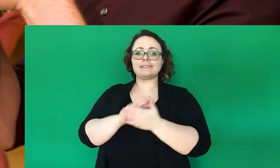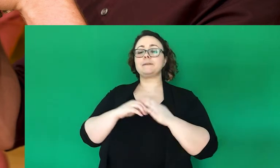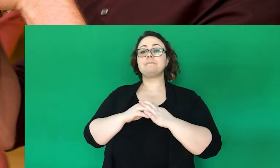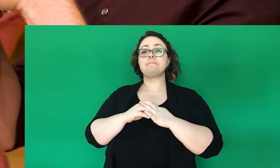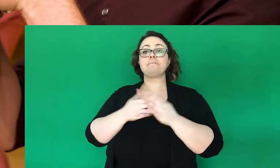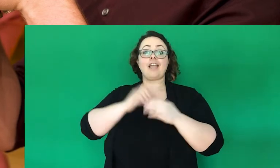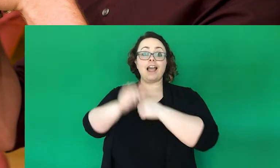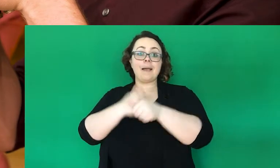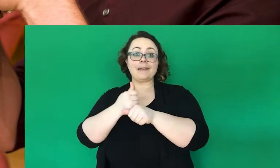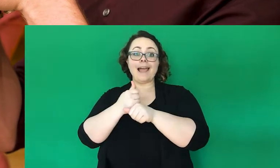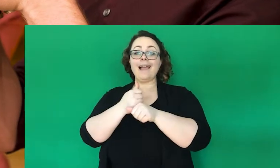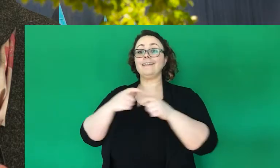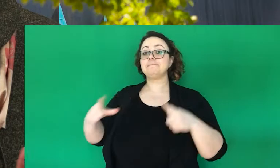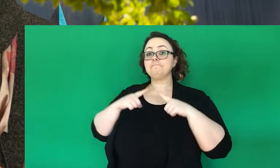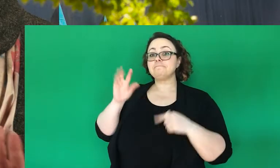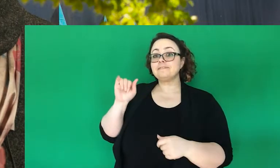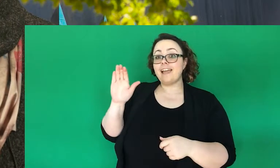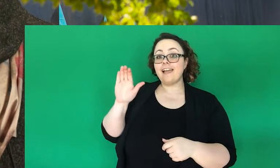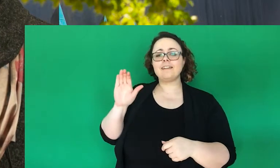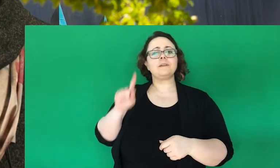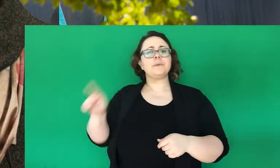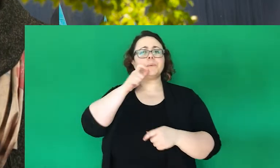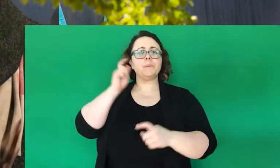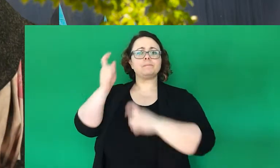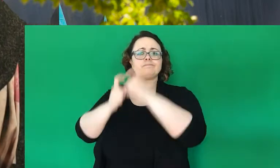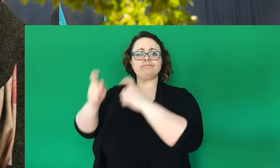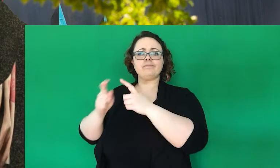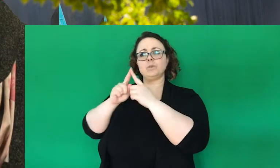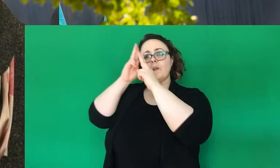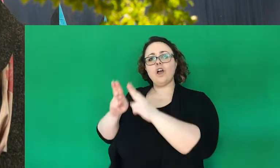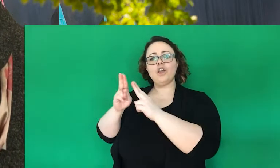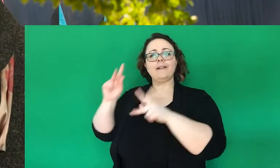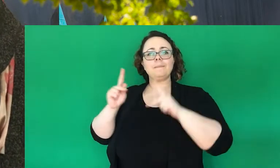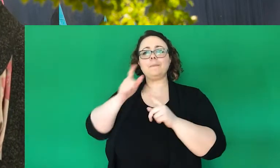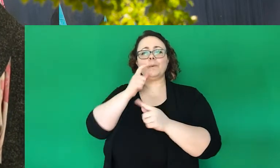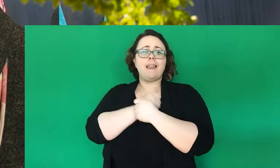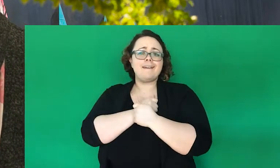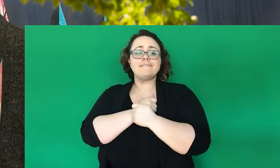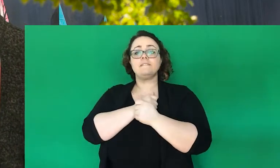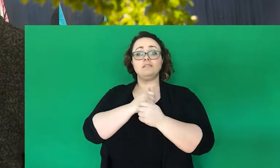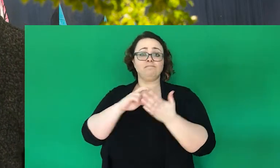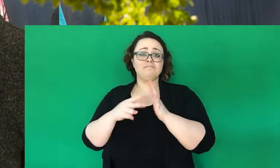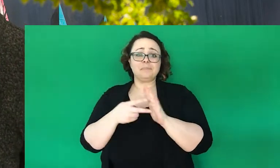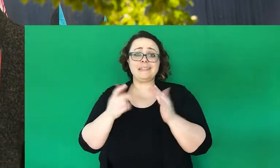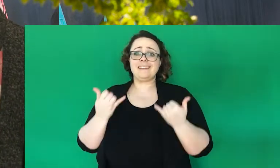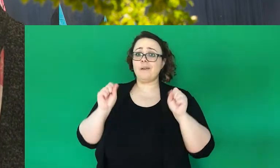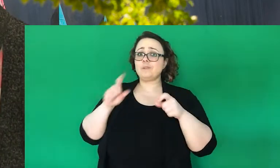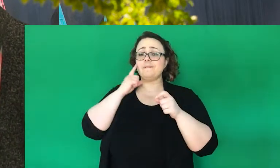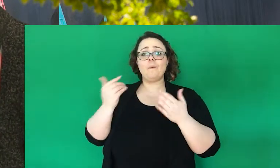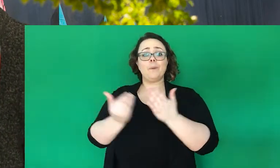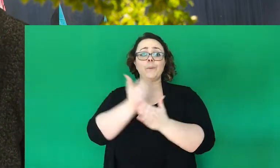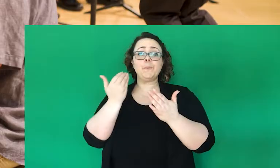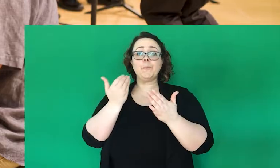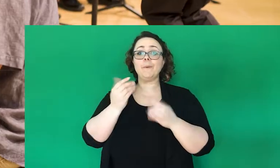groups. So our alumni and our emeritus faculty and those of you who contribute to honor those you love make it possible,